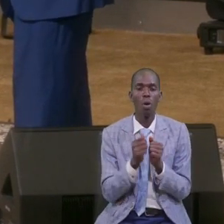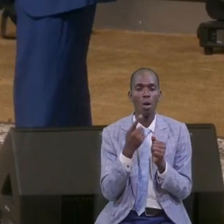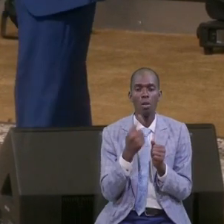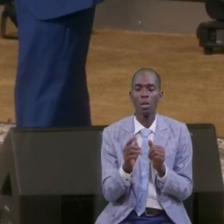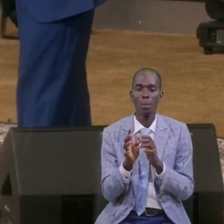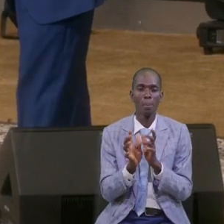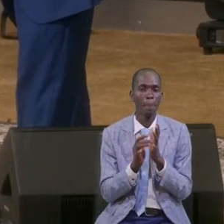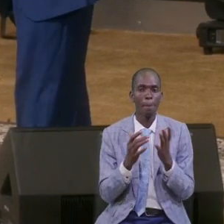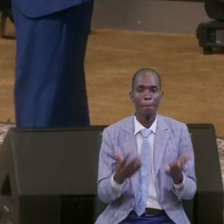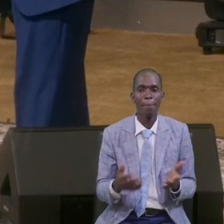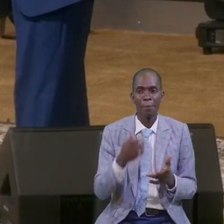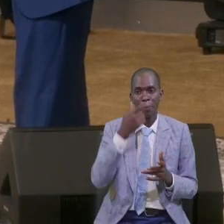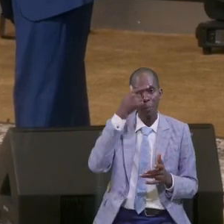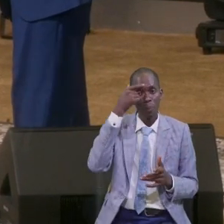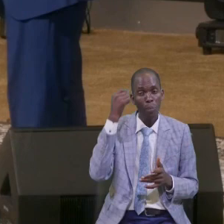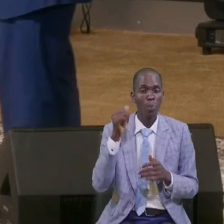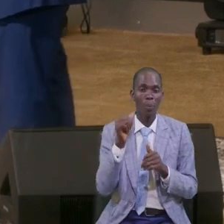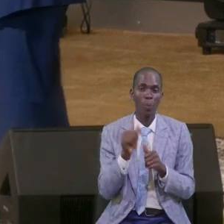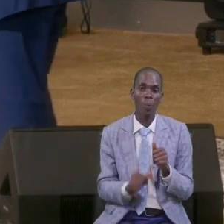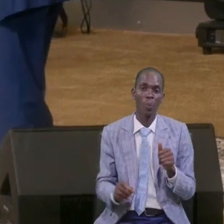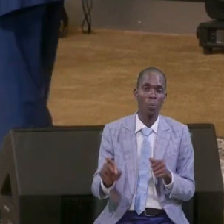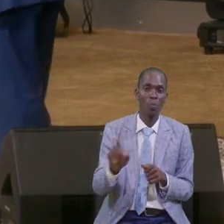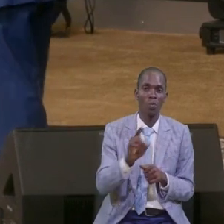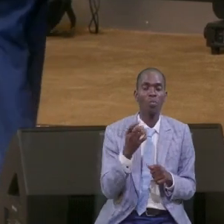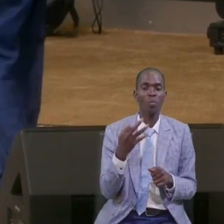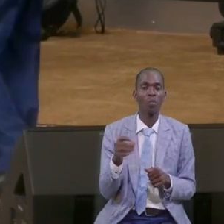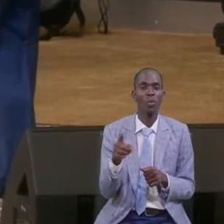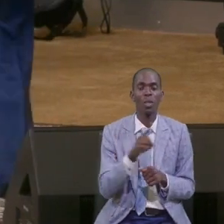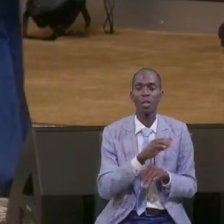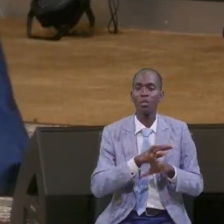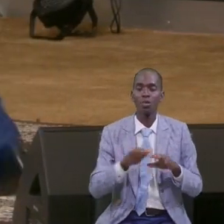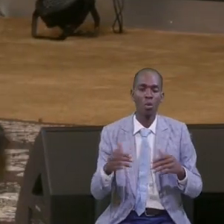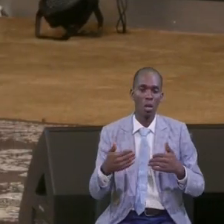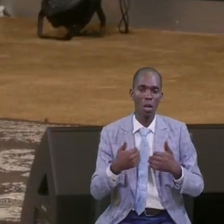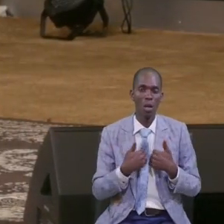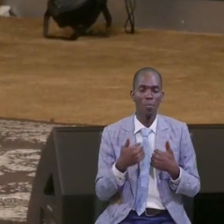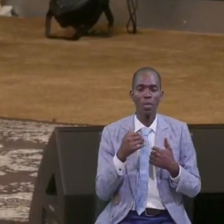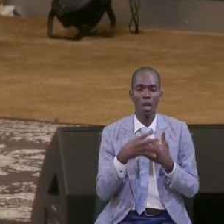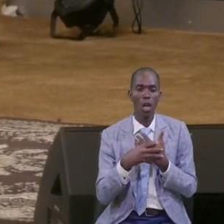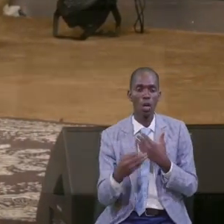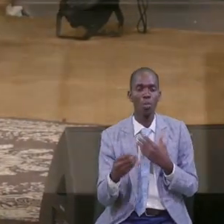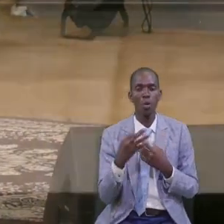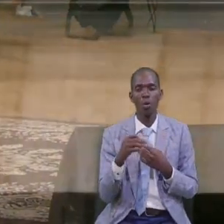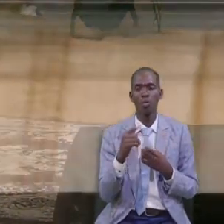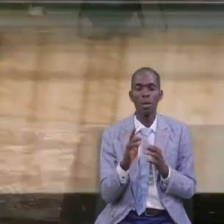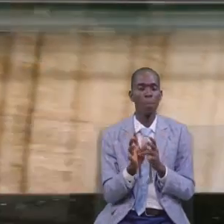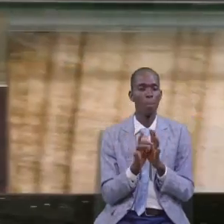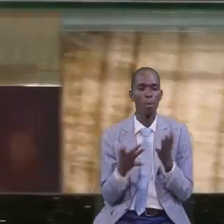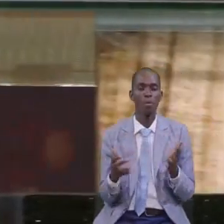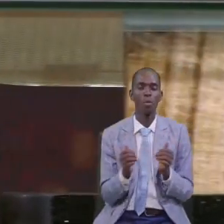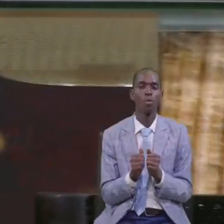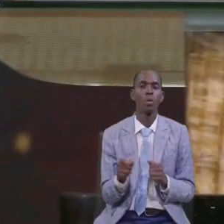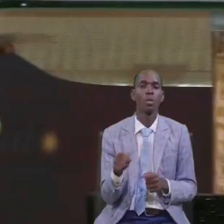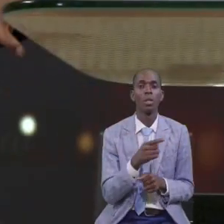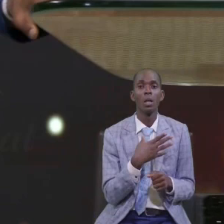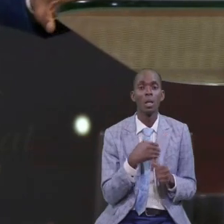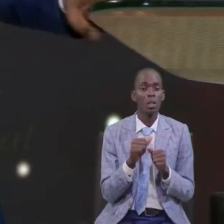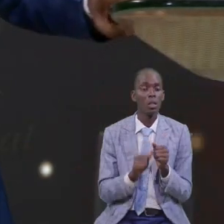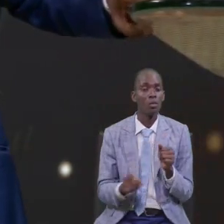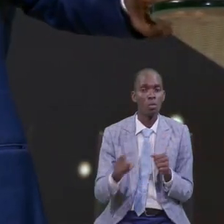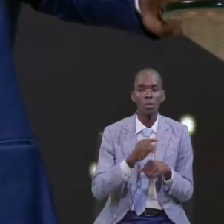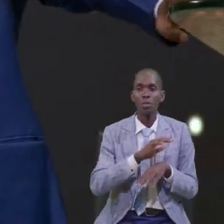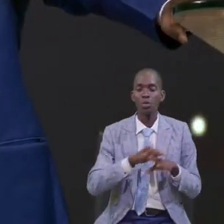Bible, because each one did not have a copy of the Bible with them. And each one did not go